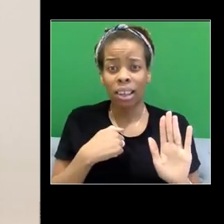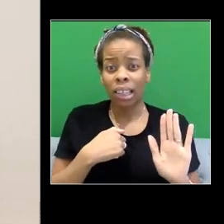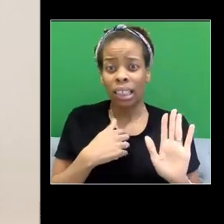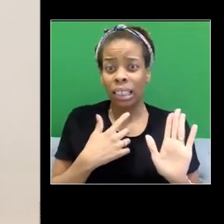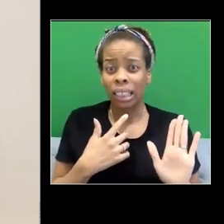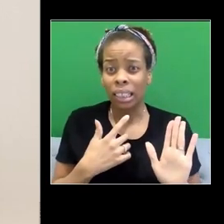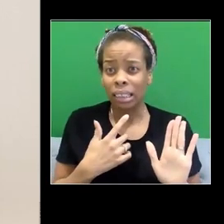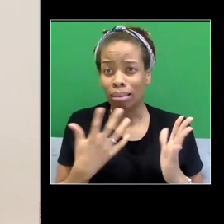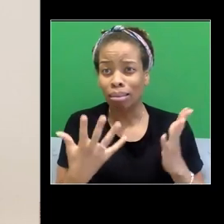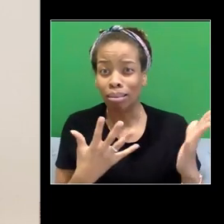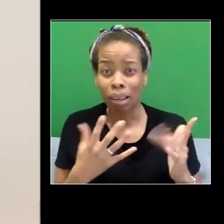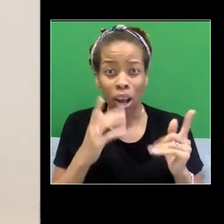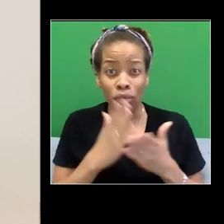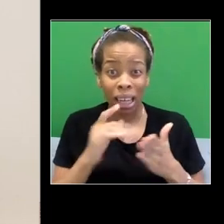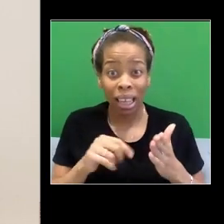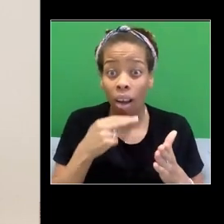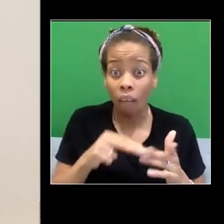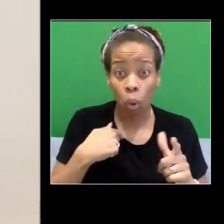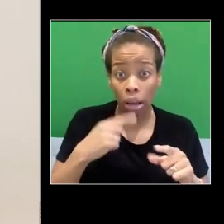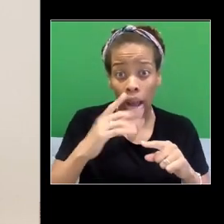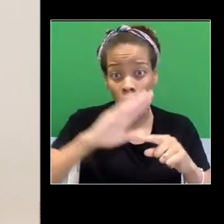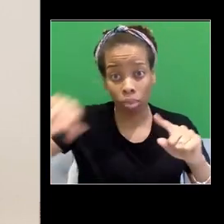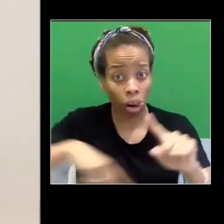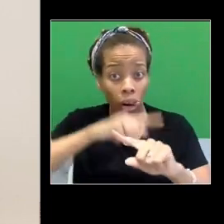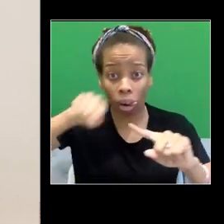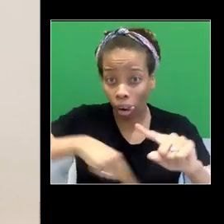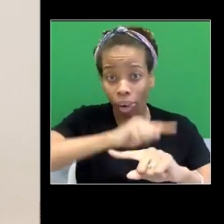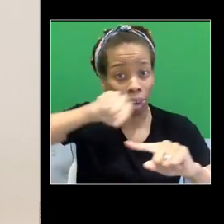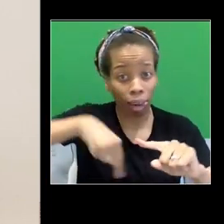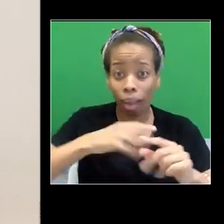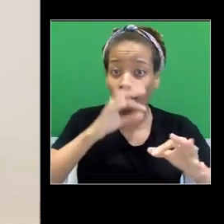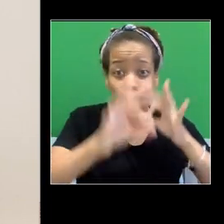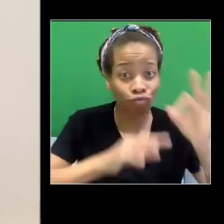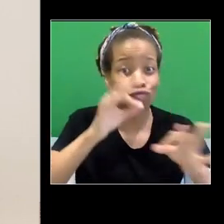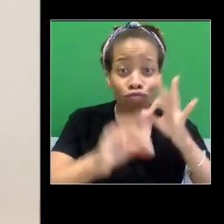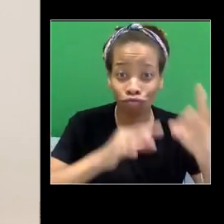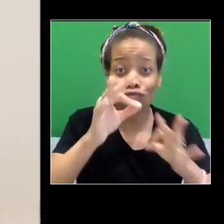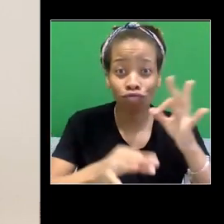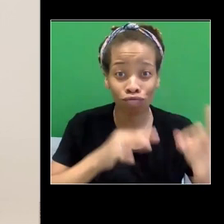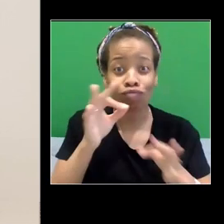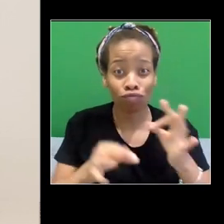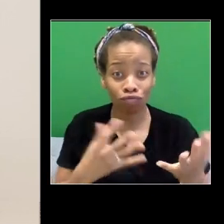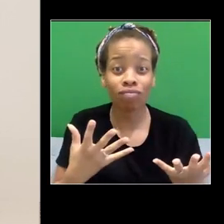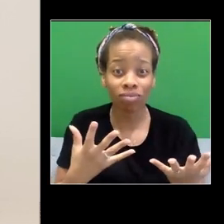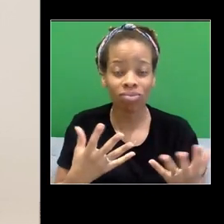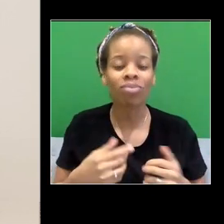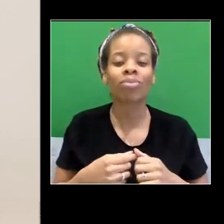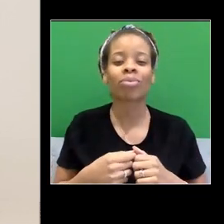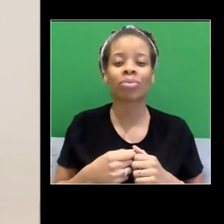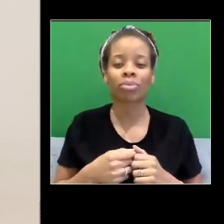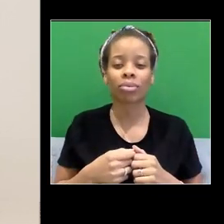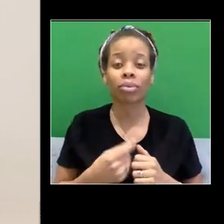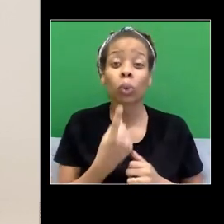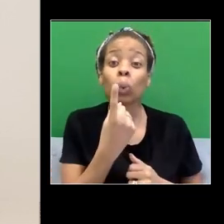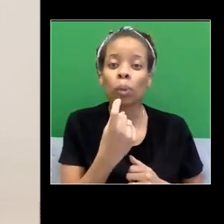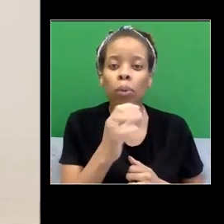It's only 2:30 here in New York. I could do this for another 5 hours or so, turn it into a marathon. But I'm going to ask you one